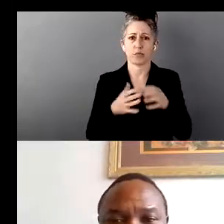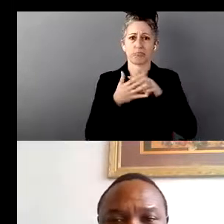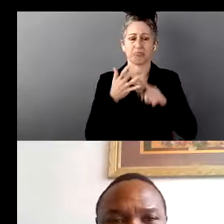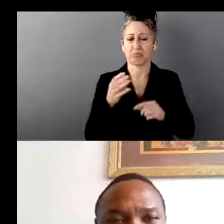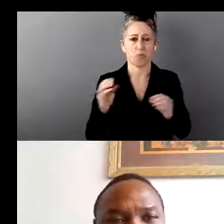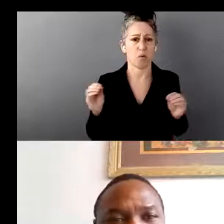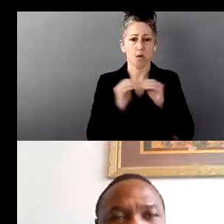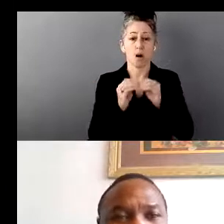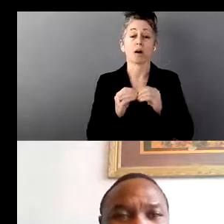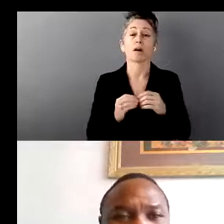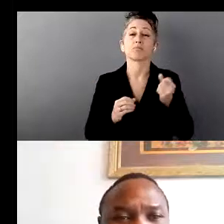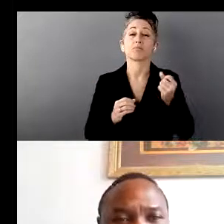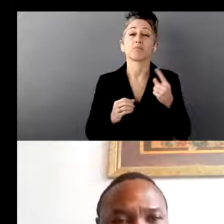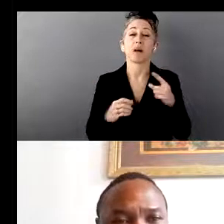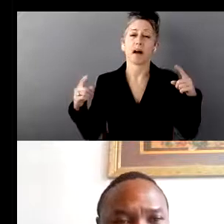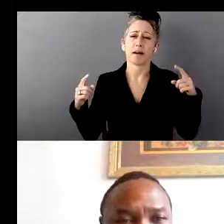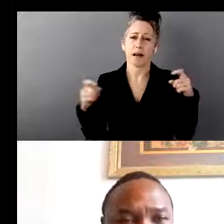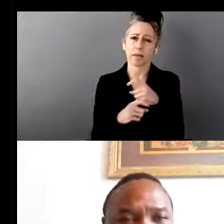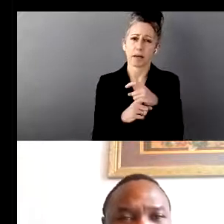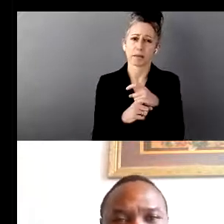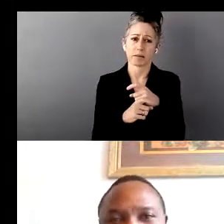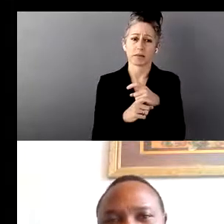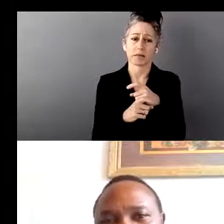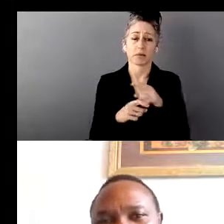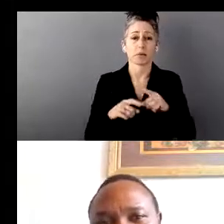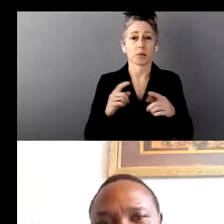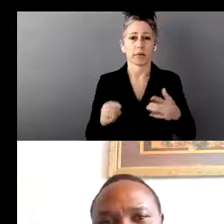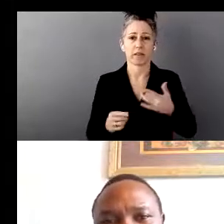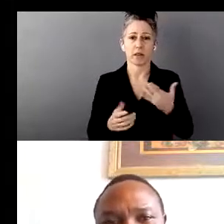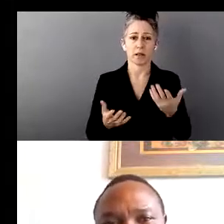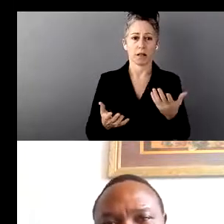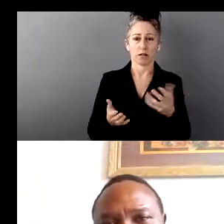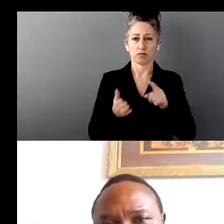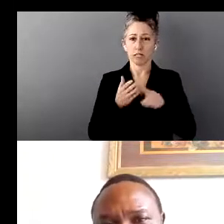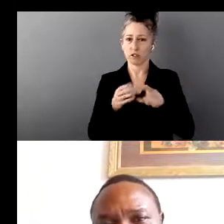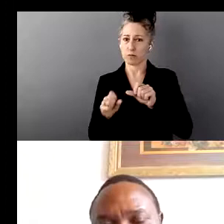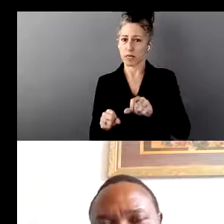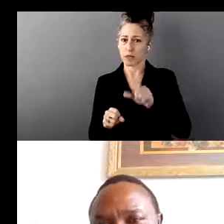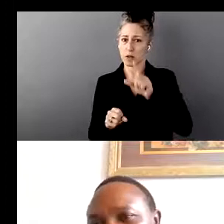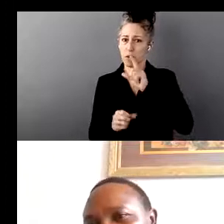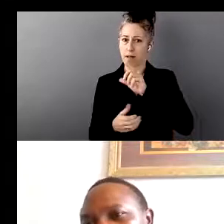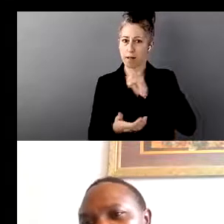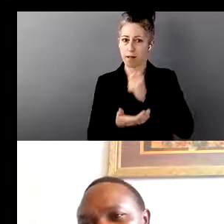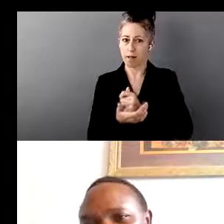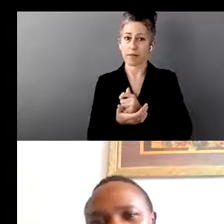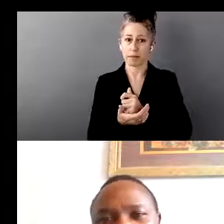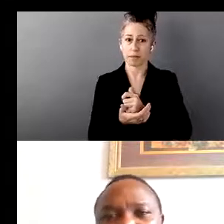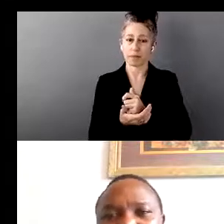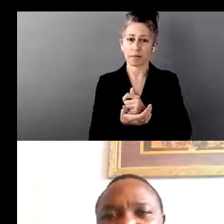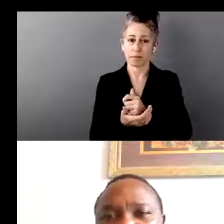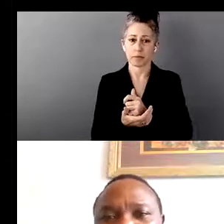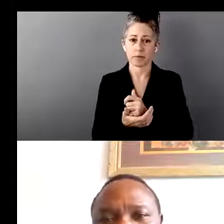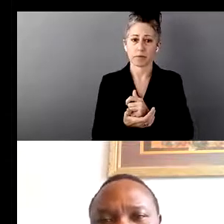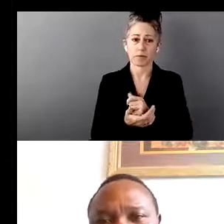is complex, but we feel strong that strengthening research capacity at HBCUs, which in this